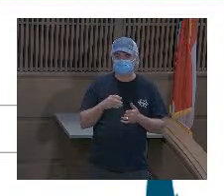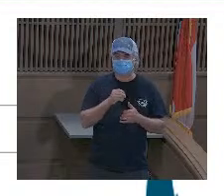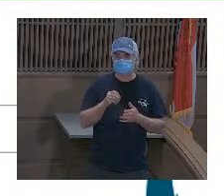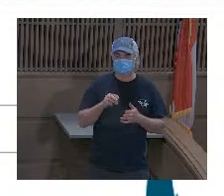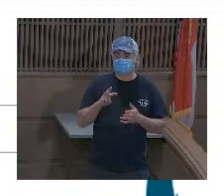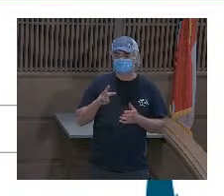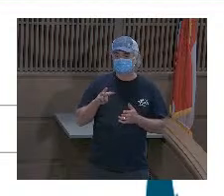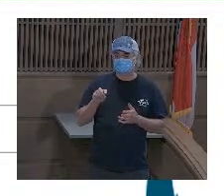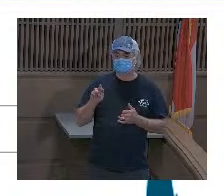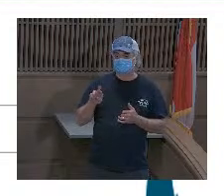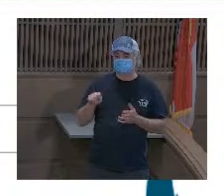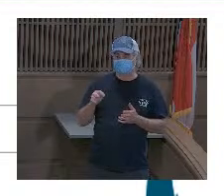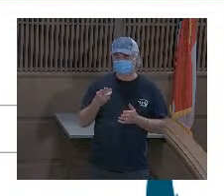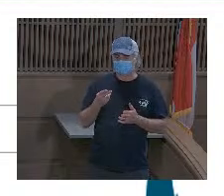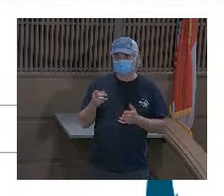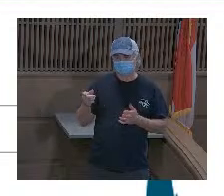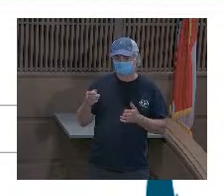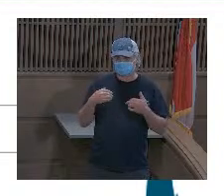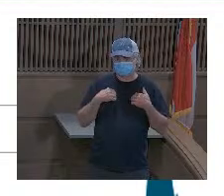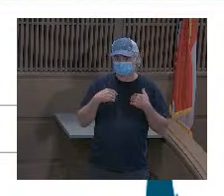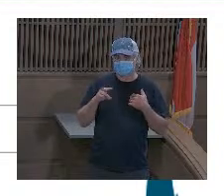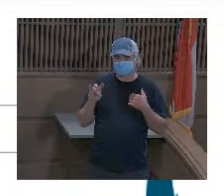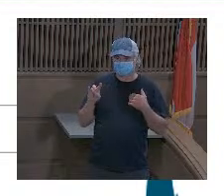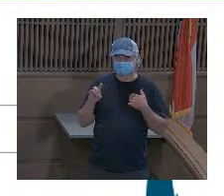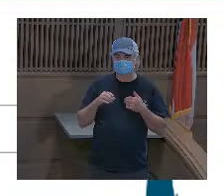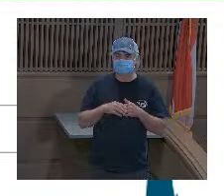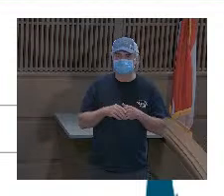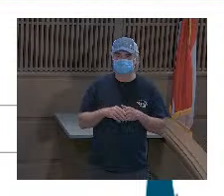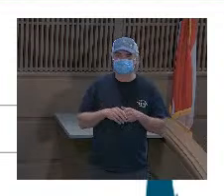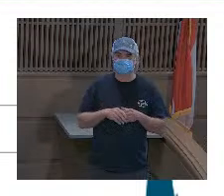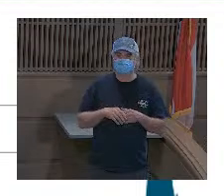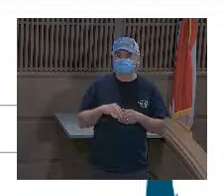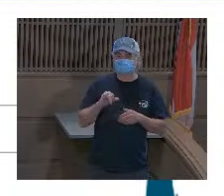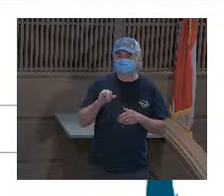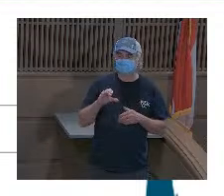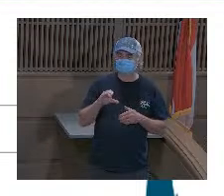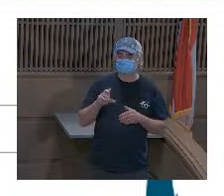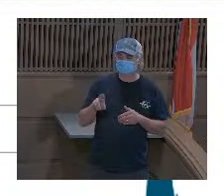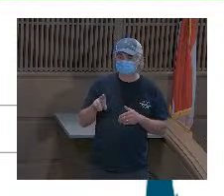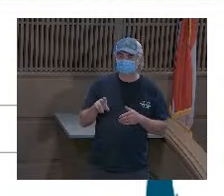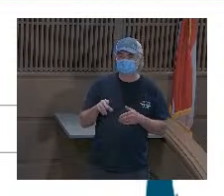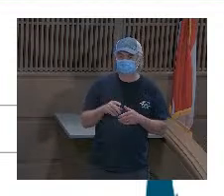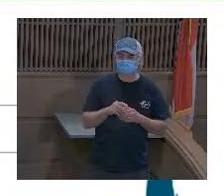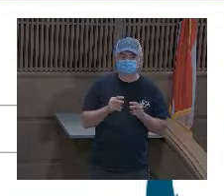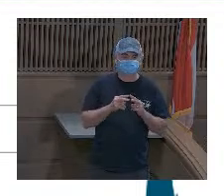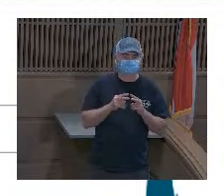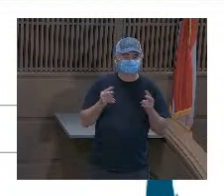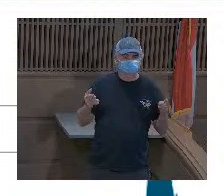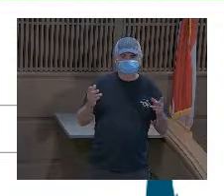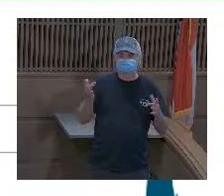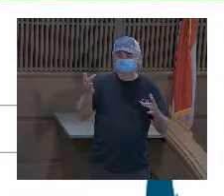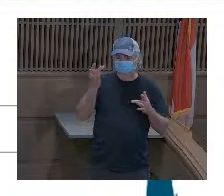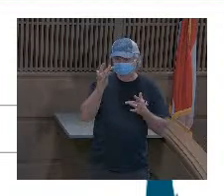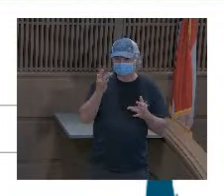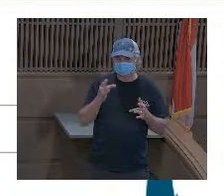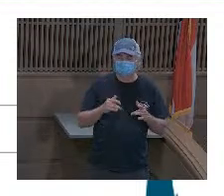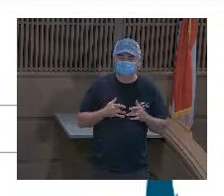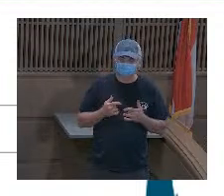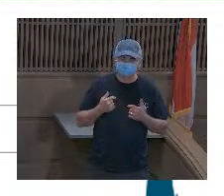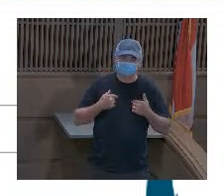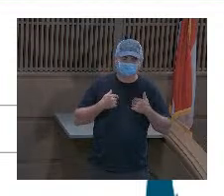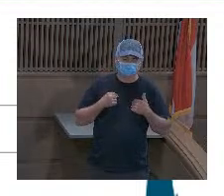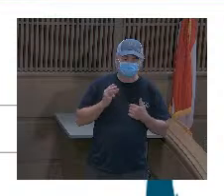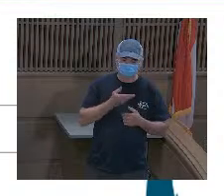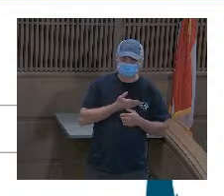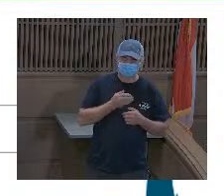in Sylvester. The patients in the intensive care unit are critically ill, and we're doing the best we can